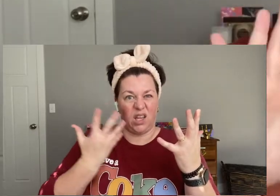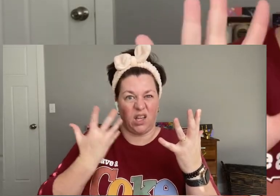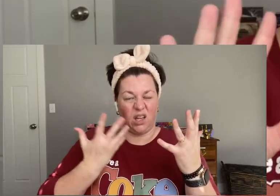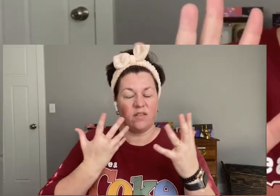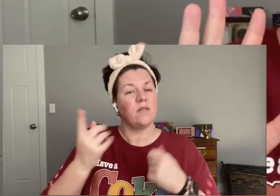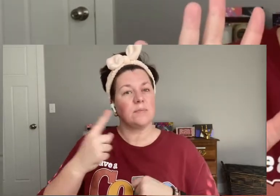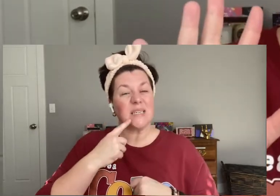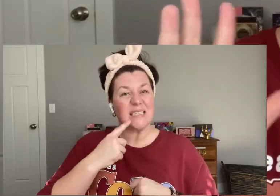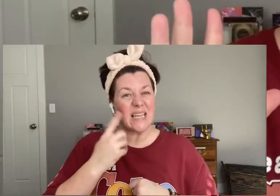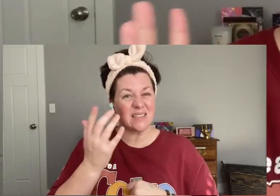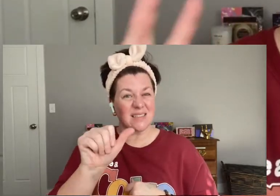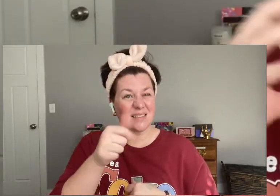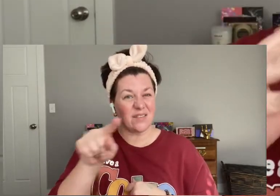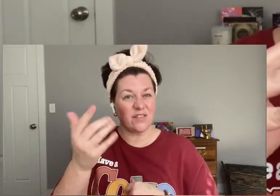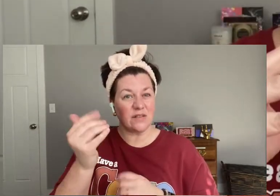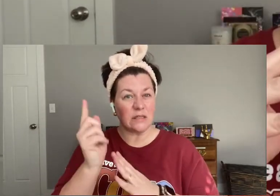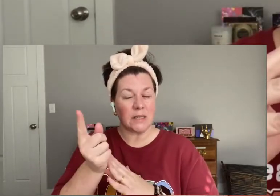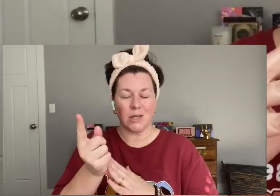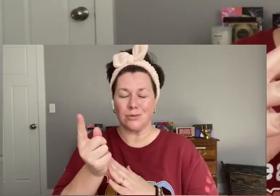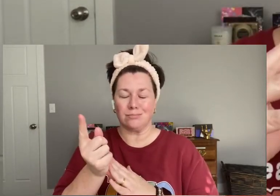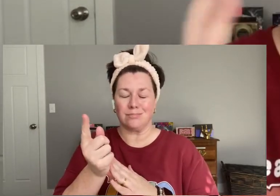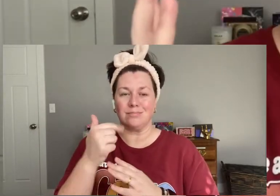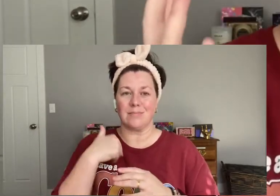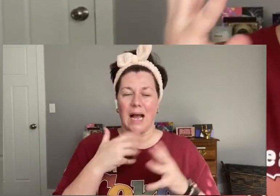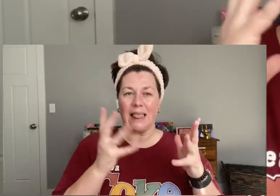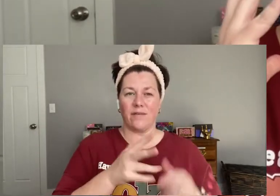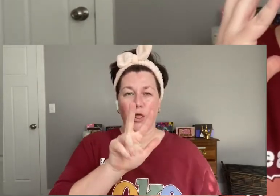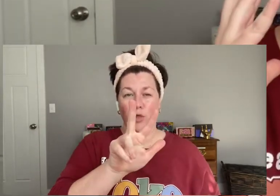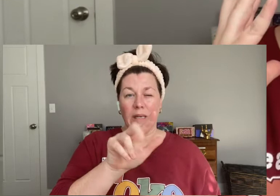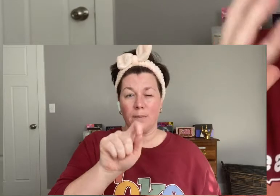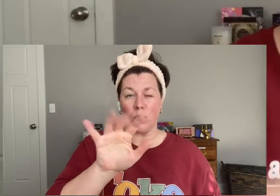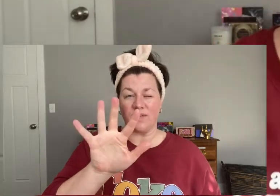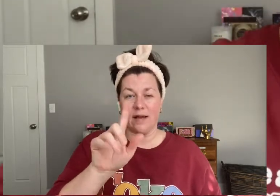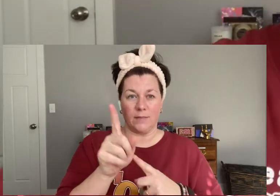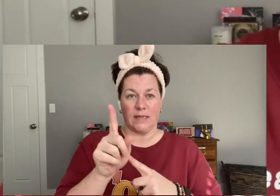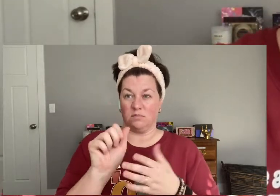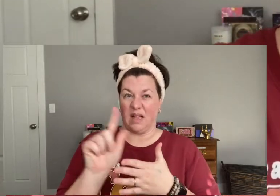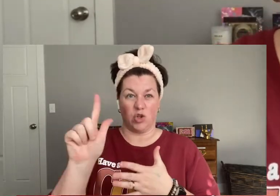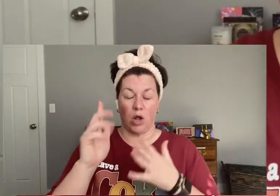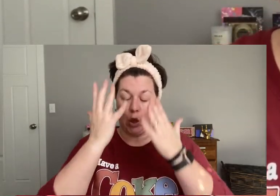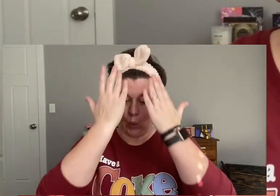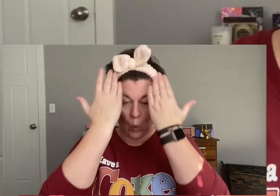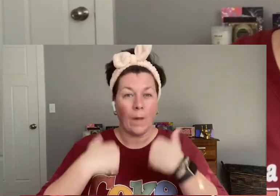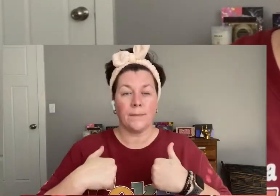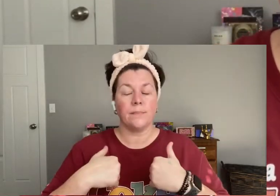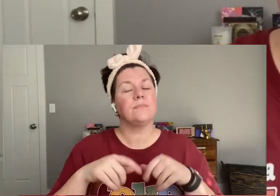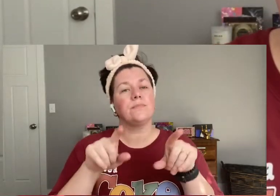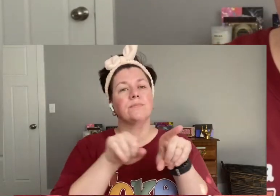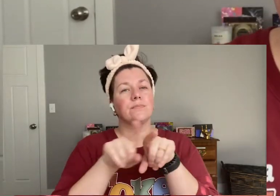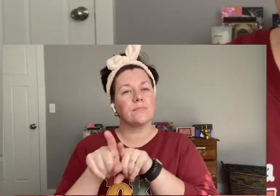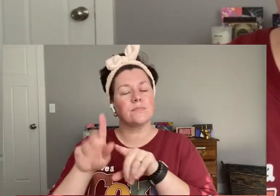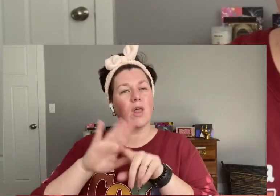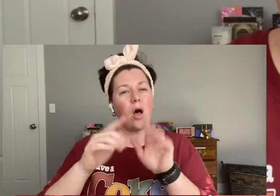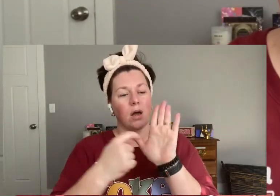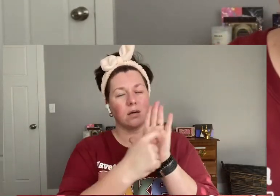I didn't love the combination of the two. I left it on, it says on the bottle 10 to 15 minutes, and